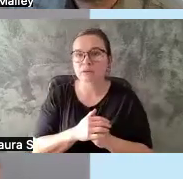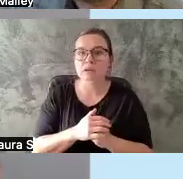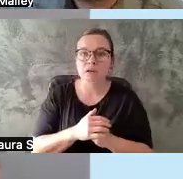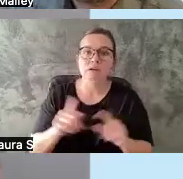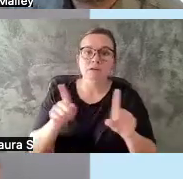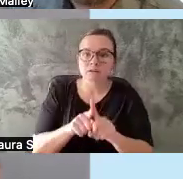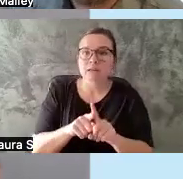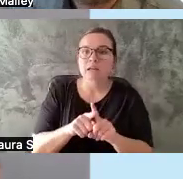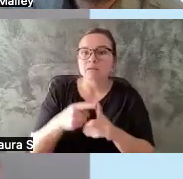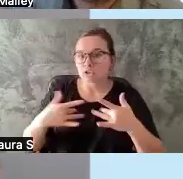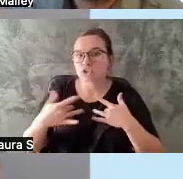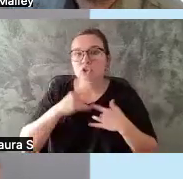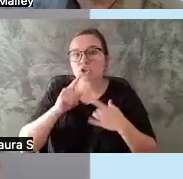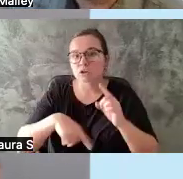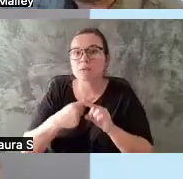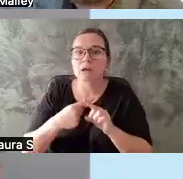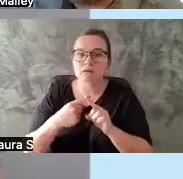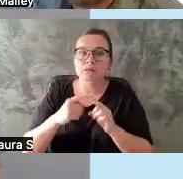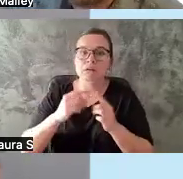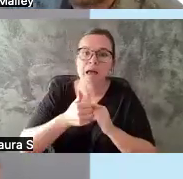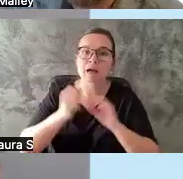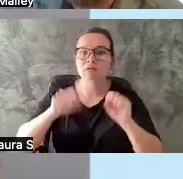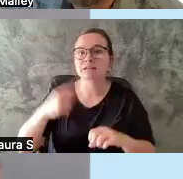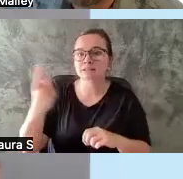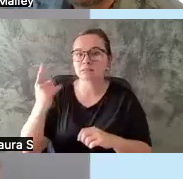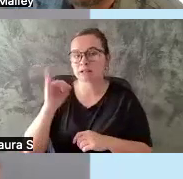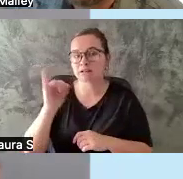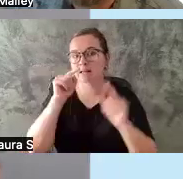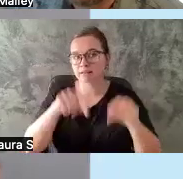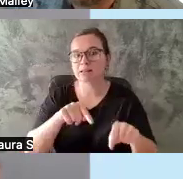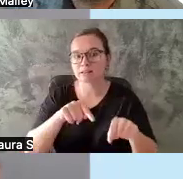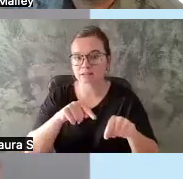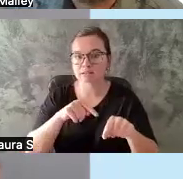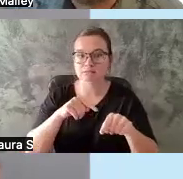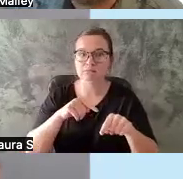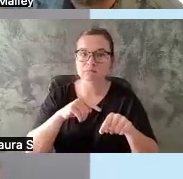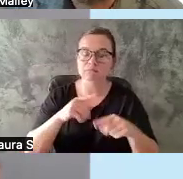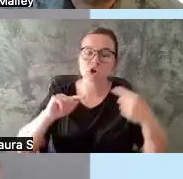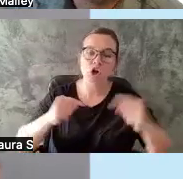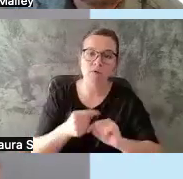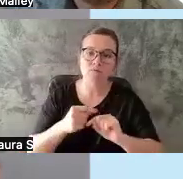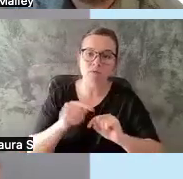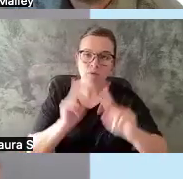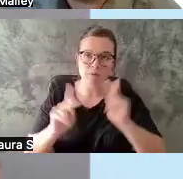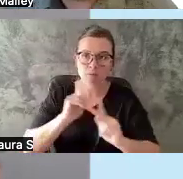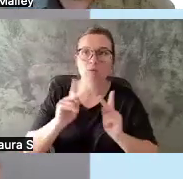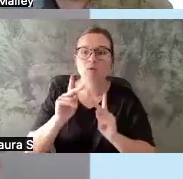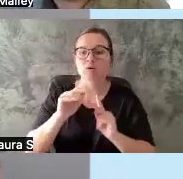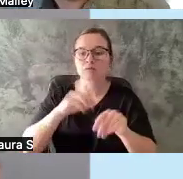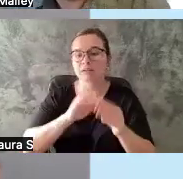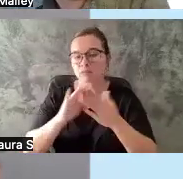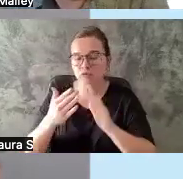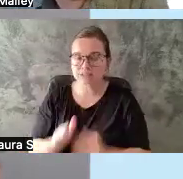the very real concerns about how could something like this be harmful to individuals and to